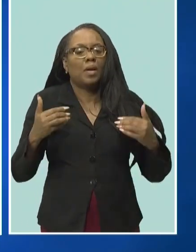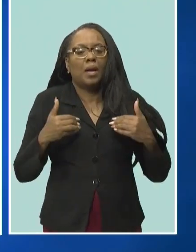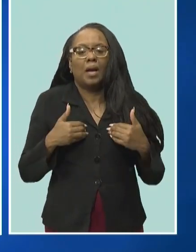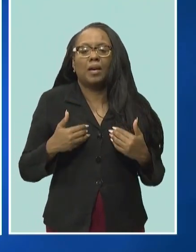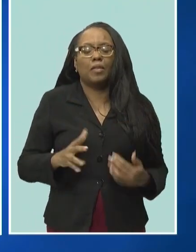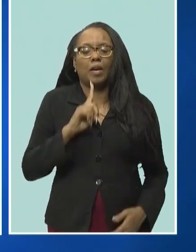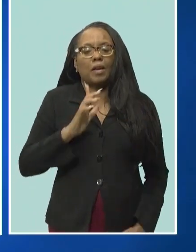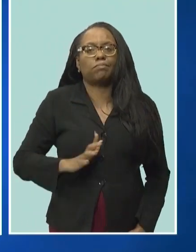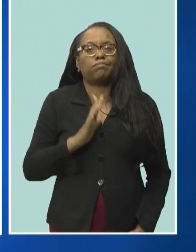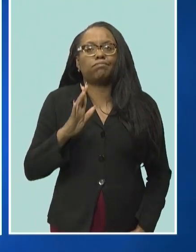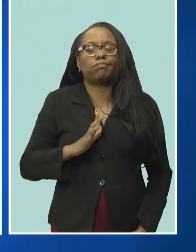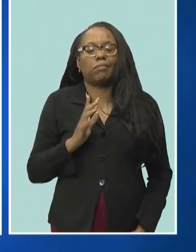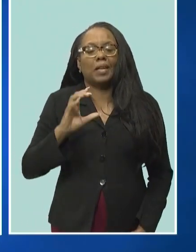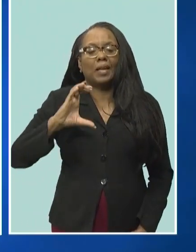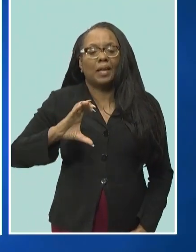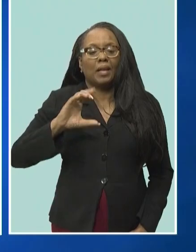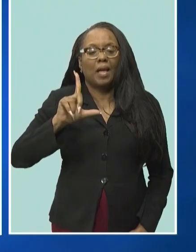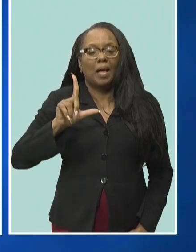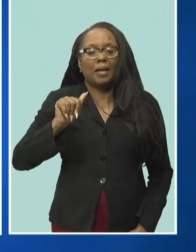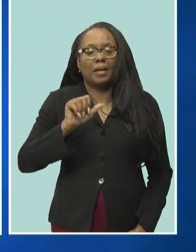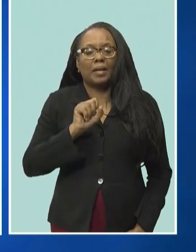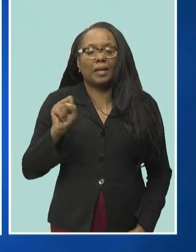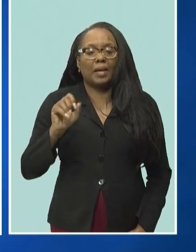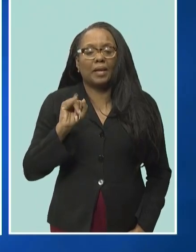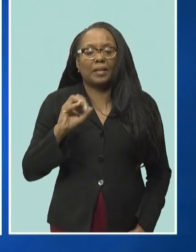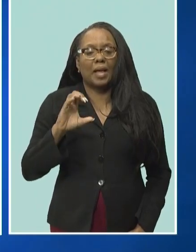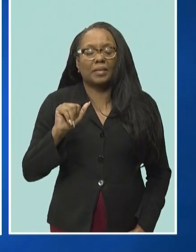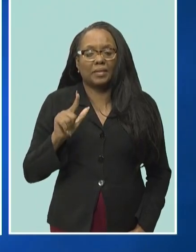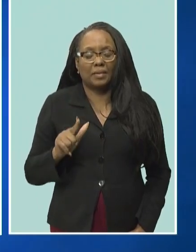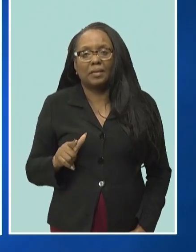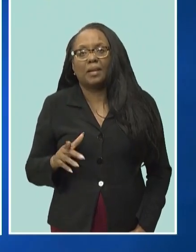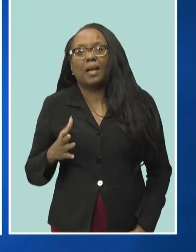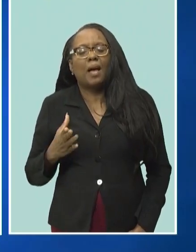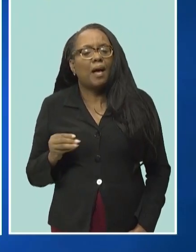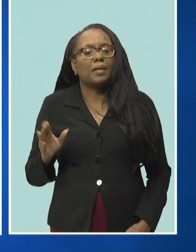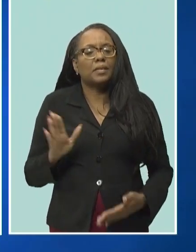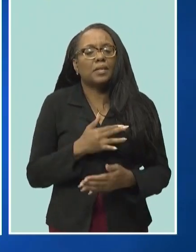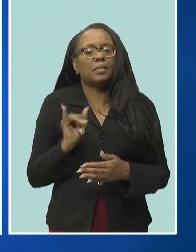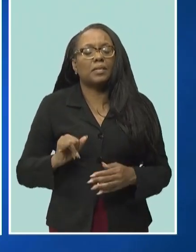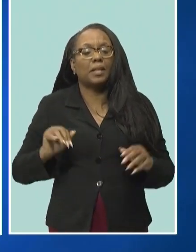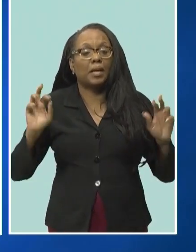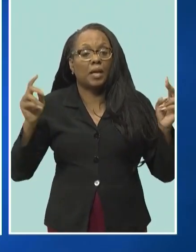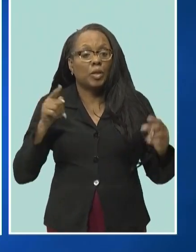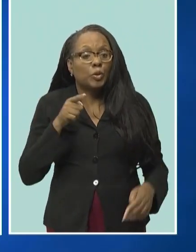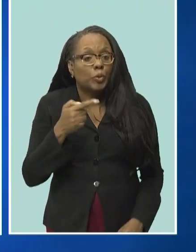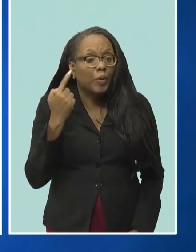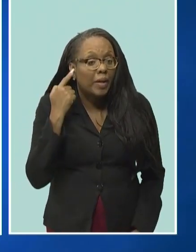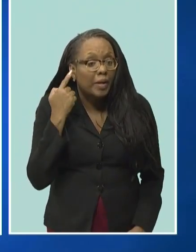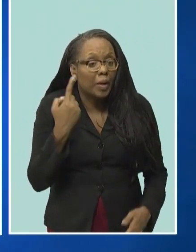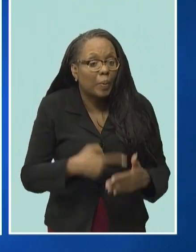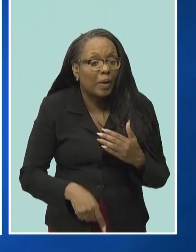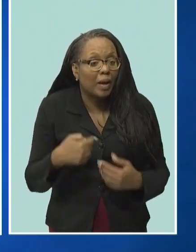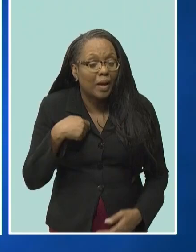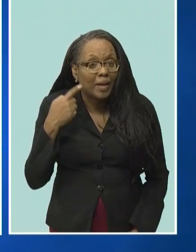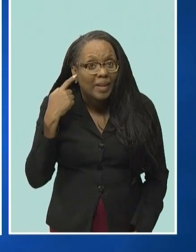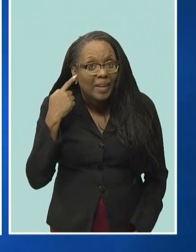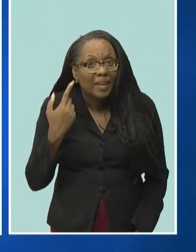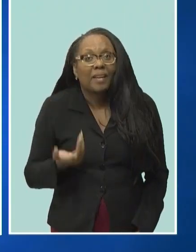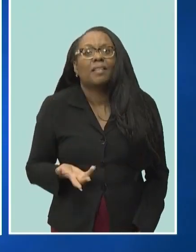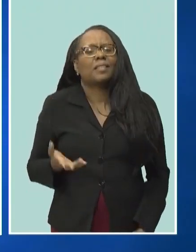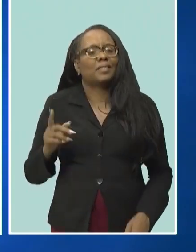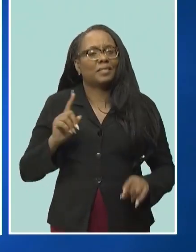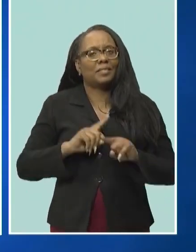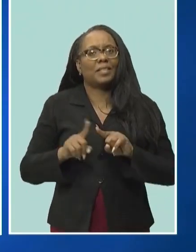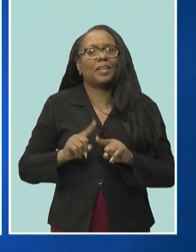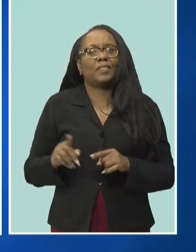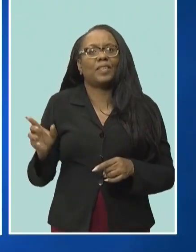music, but then things like December Child, Do You Hear What I Hear, Slumber Infant Jesus, which we are accustomed to singing.